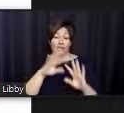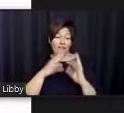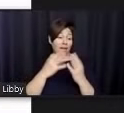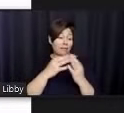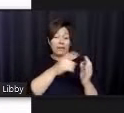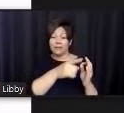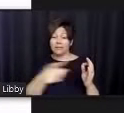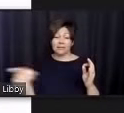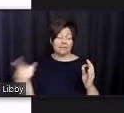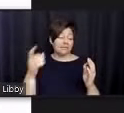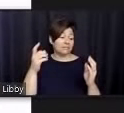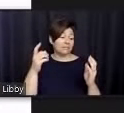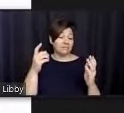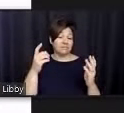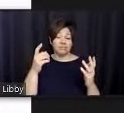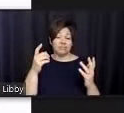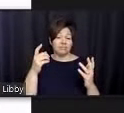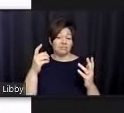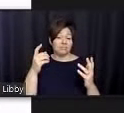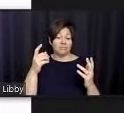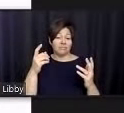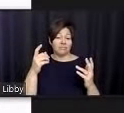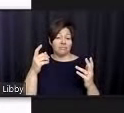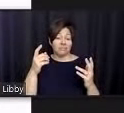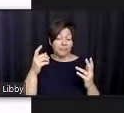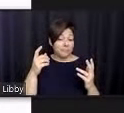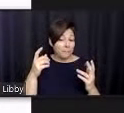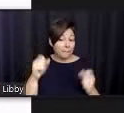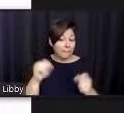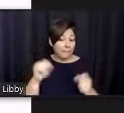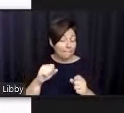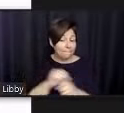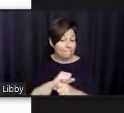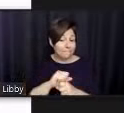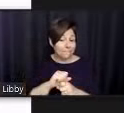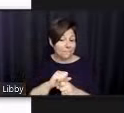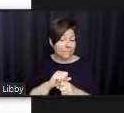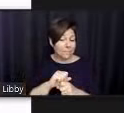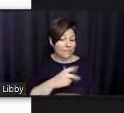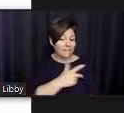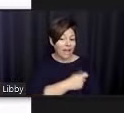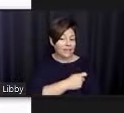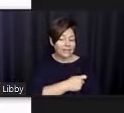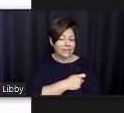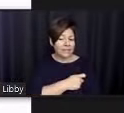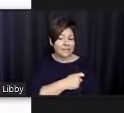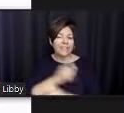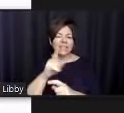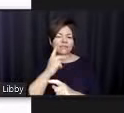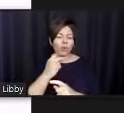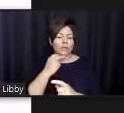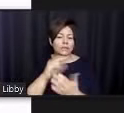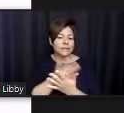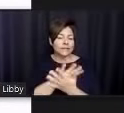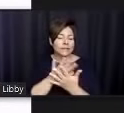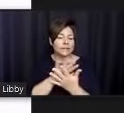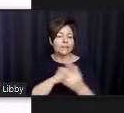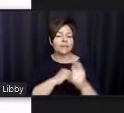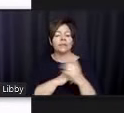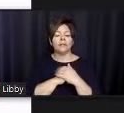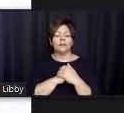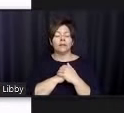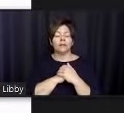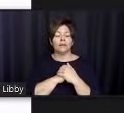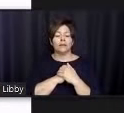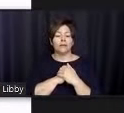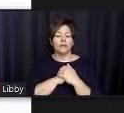who are going to work to find a vaccine before the scientists. I felt like I like my kids. I really do. And now that both of my kids are